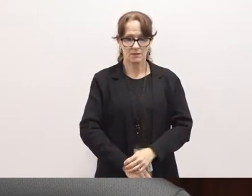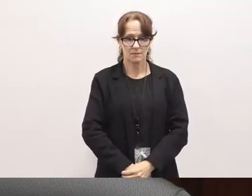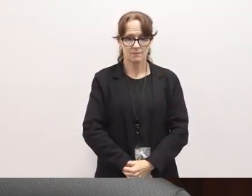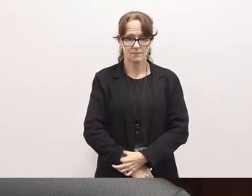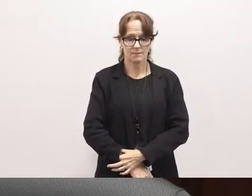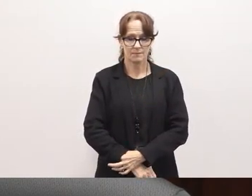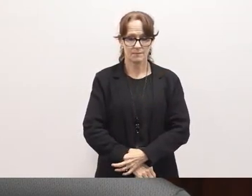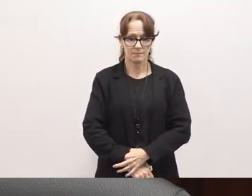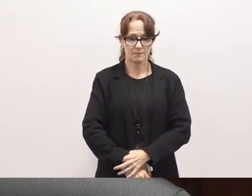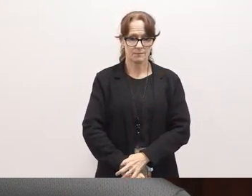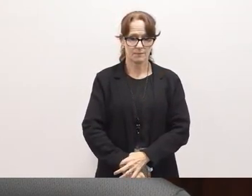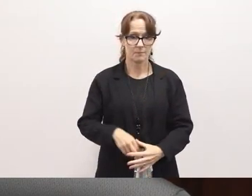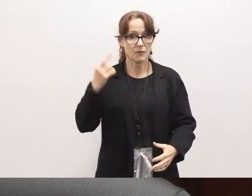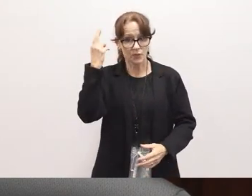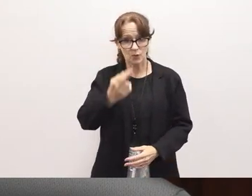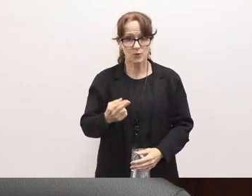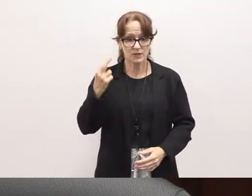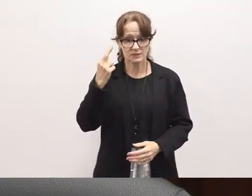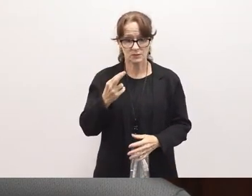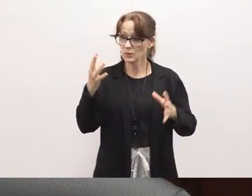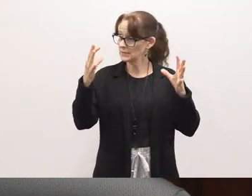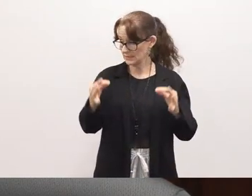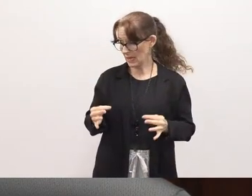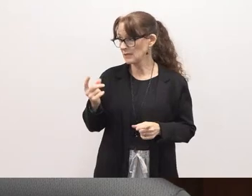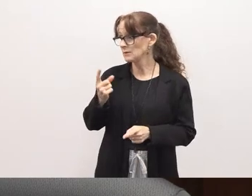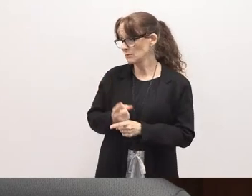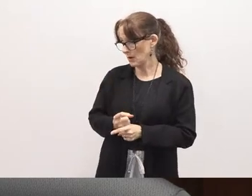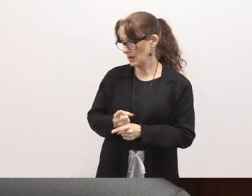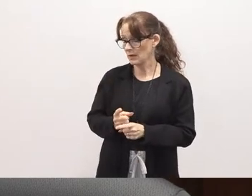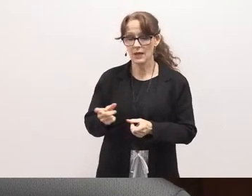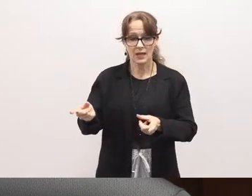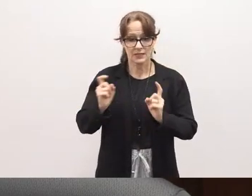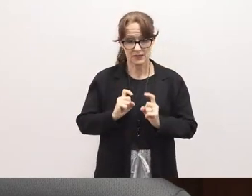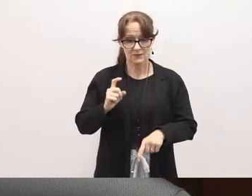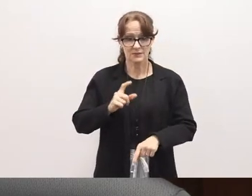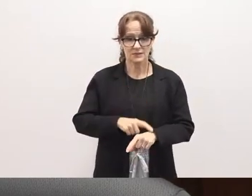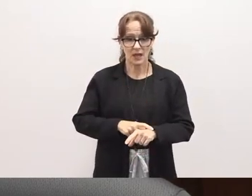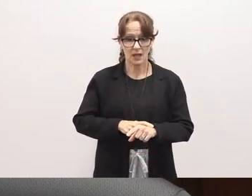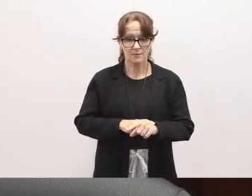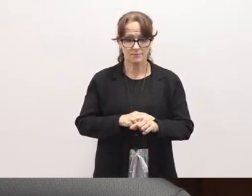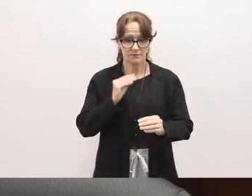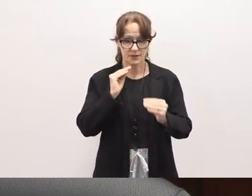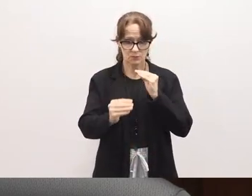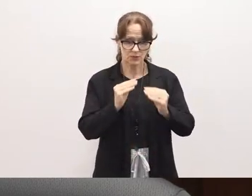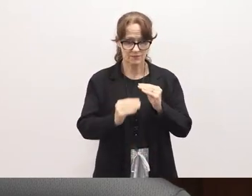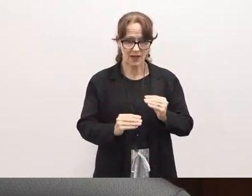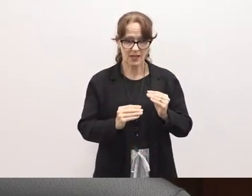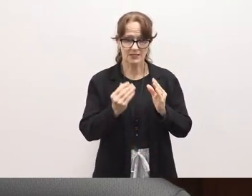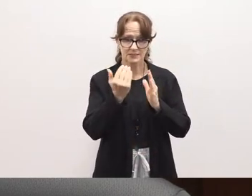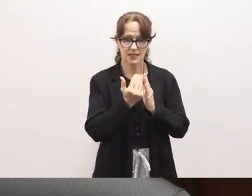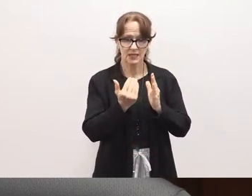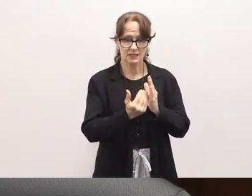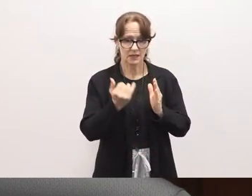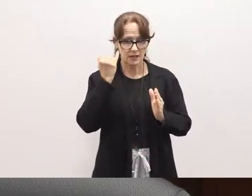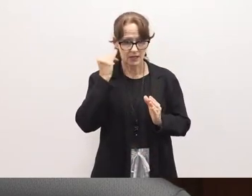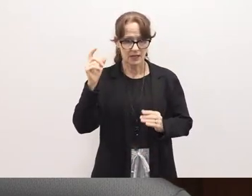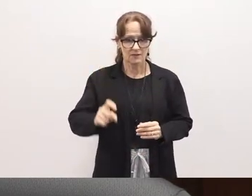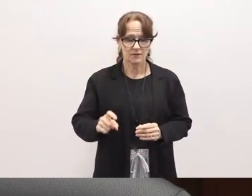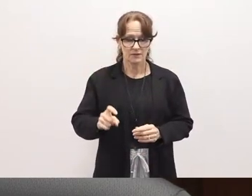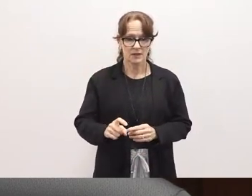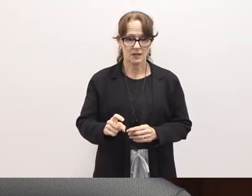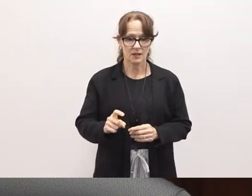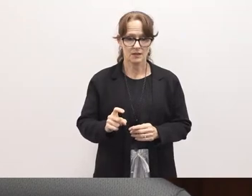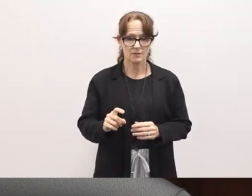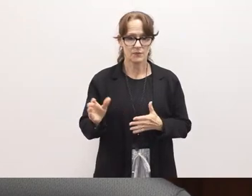but the reason that we chose that, Mr. Otto, was so that it would give us time to revise agendas if necessary within